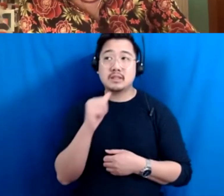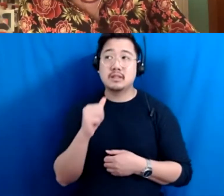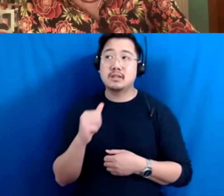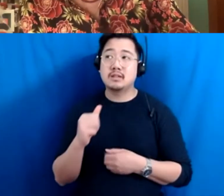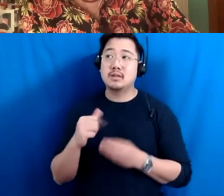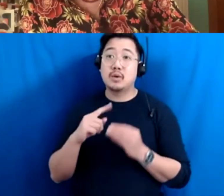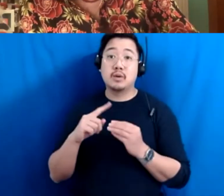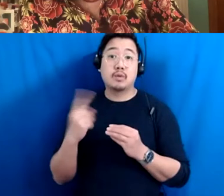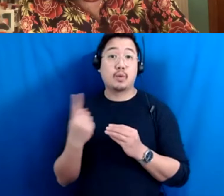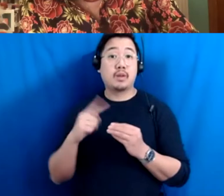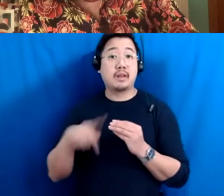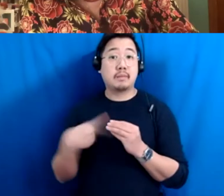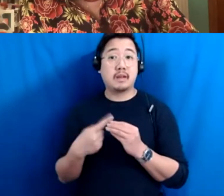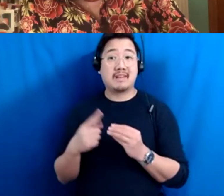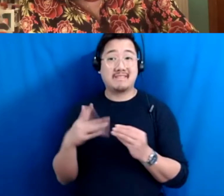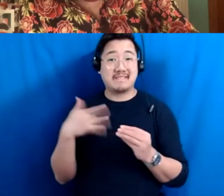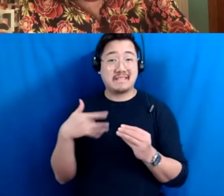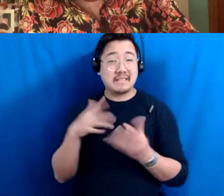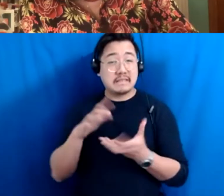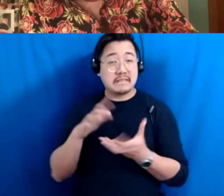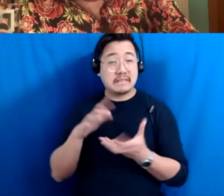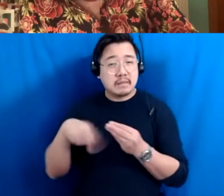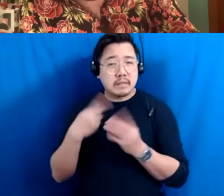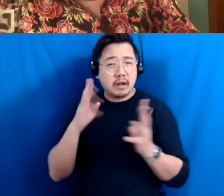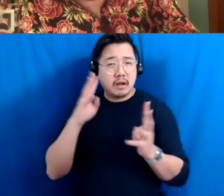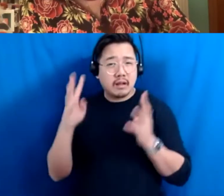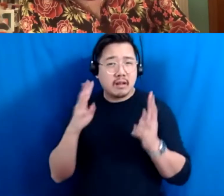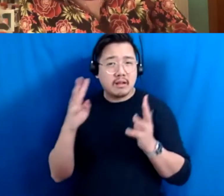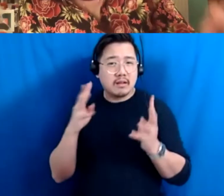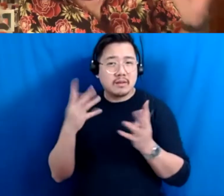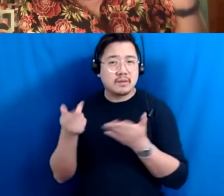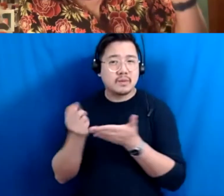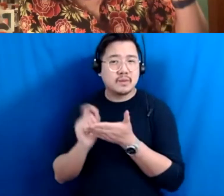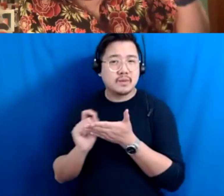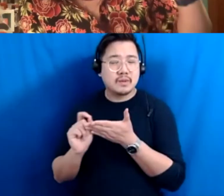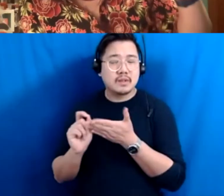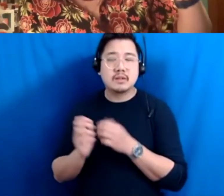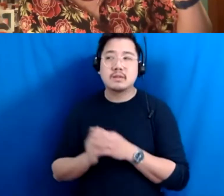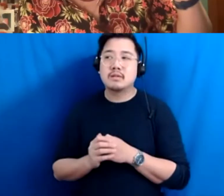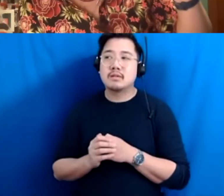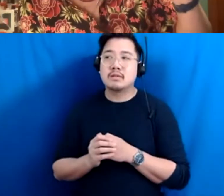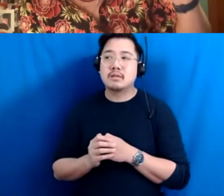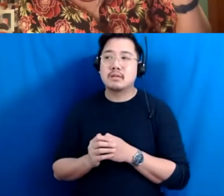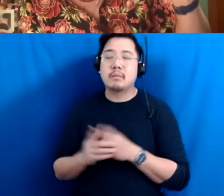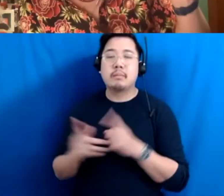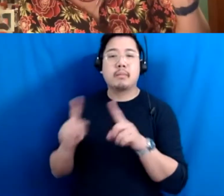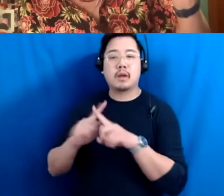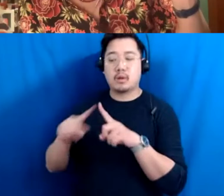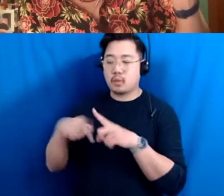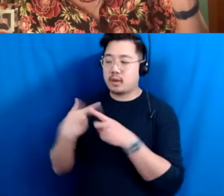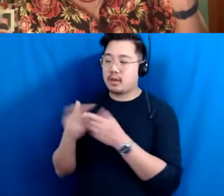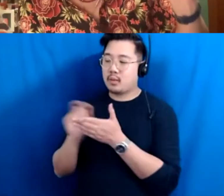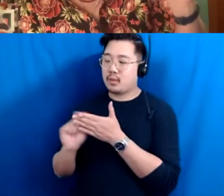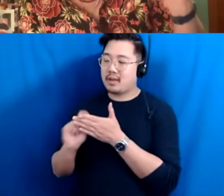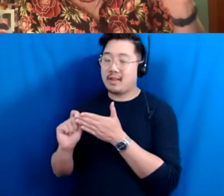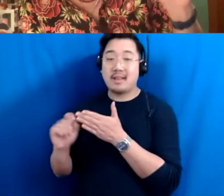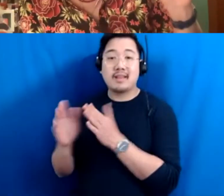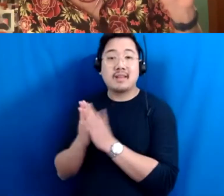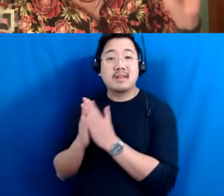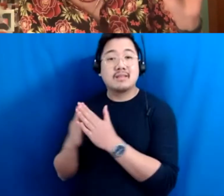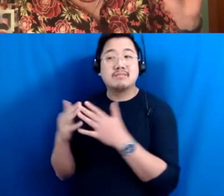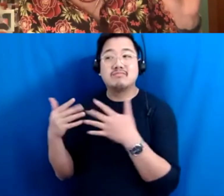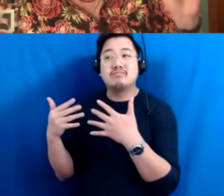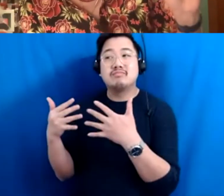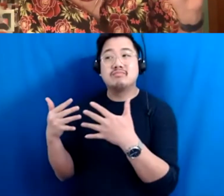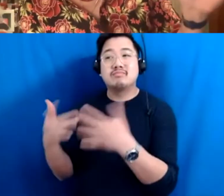confusion, but also just it gave me something to sort of think about as I was going through the rest of my pretty